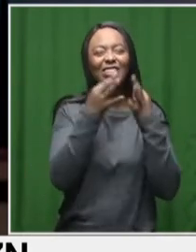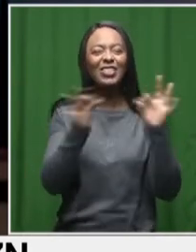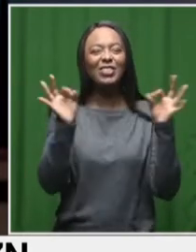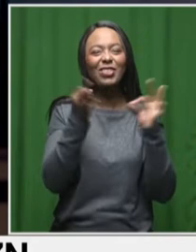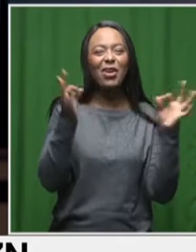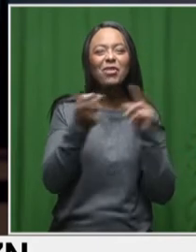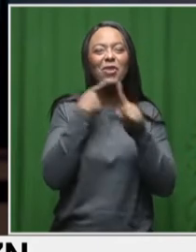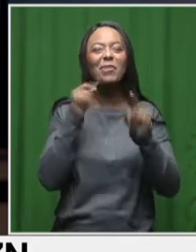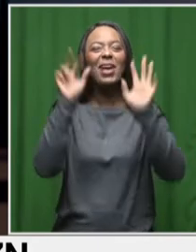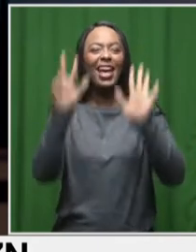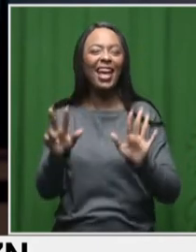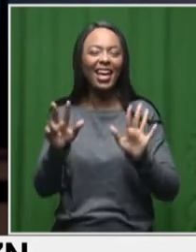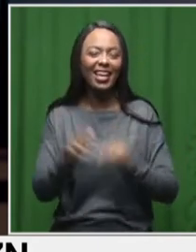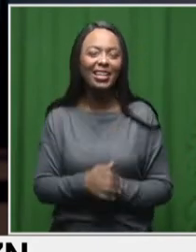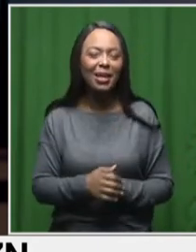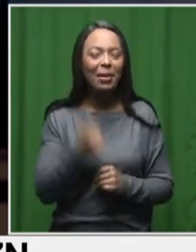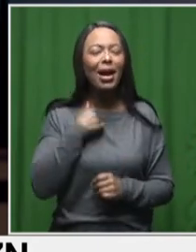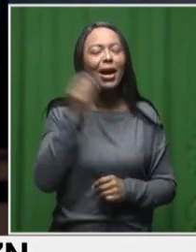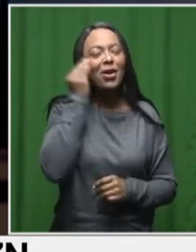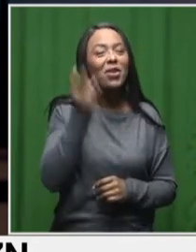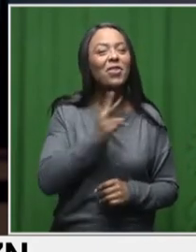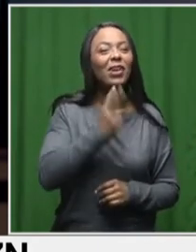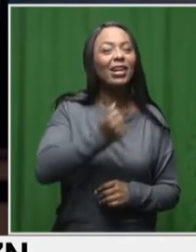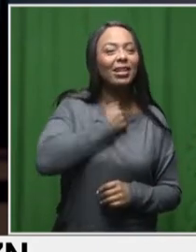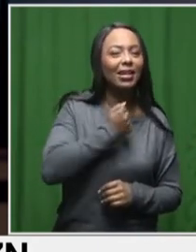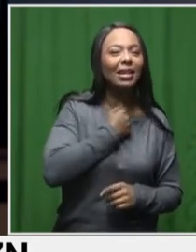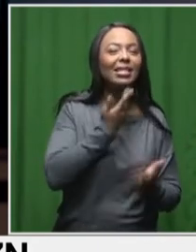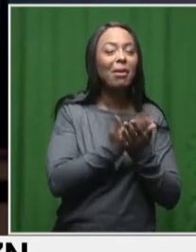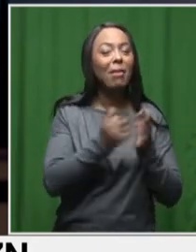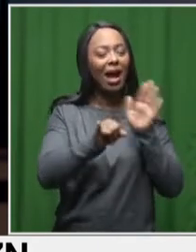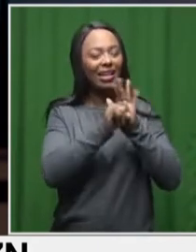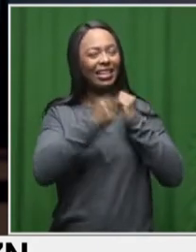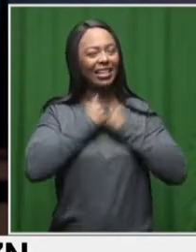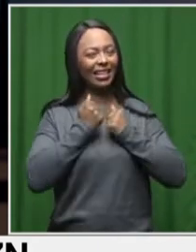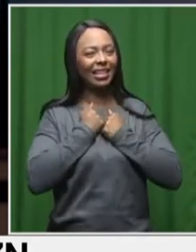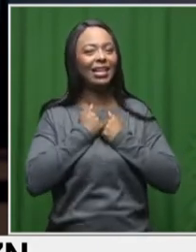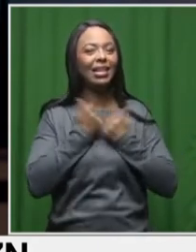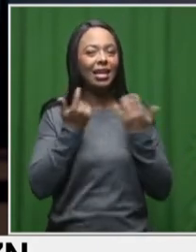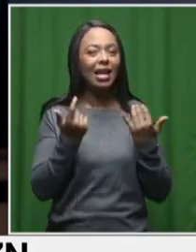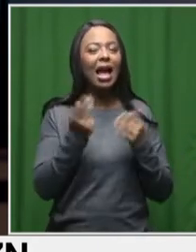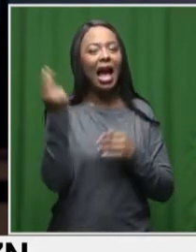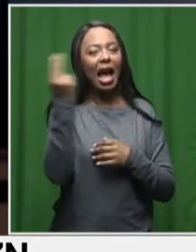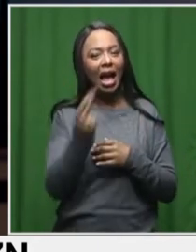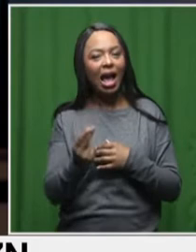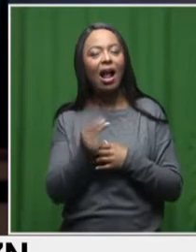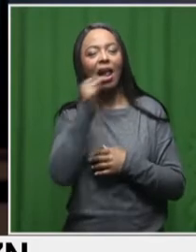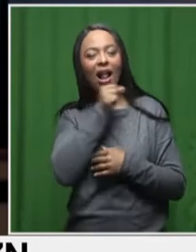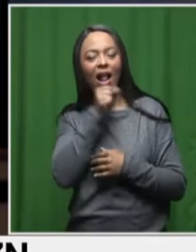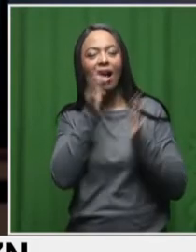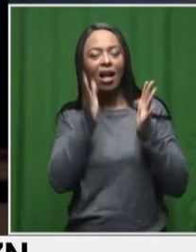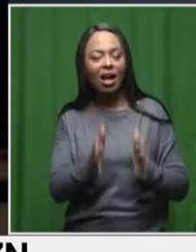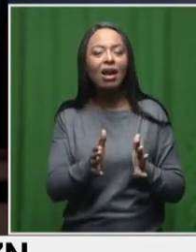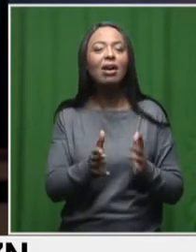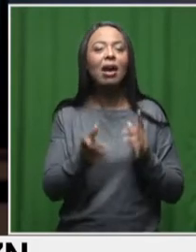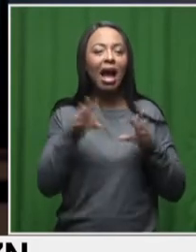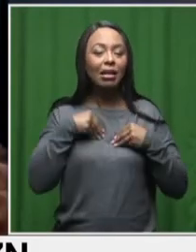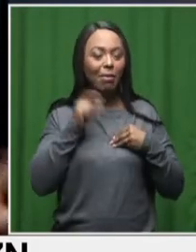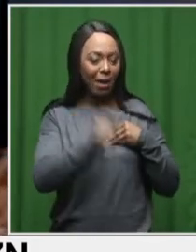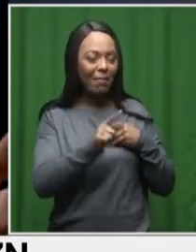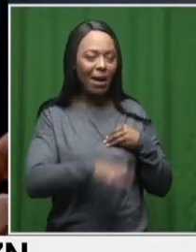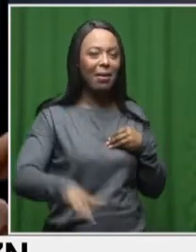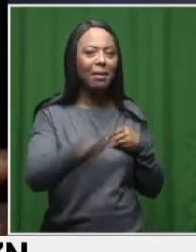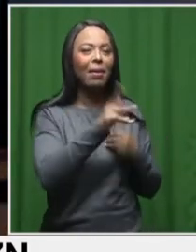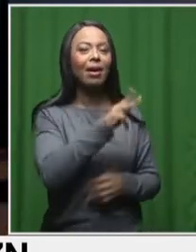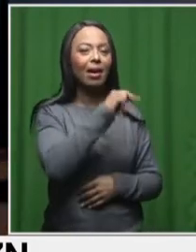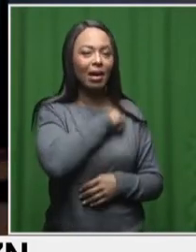know that my voice and my identity and art got accepted in that space. And then I started